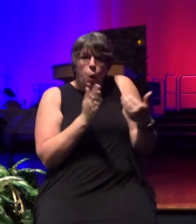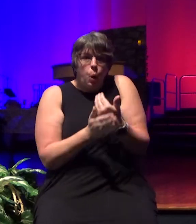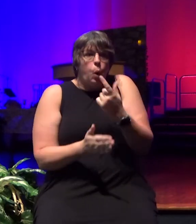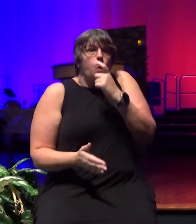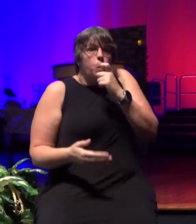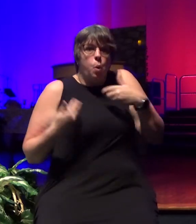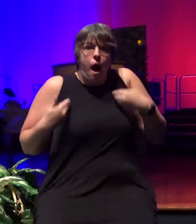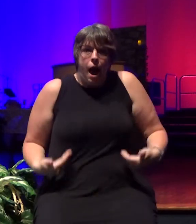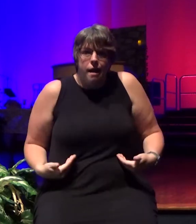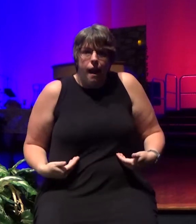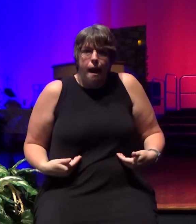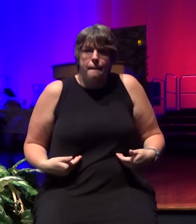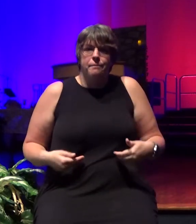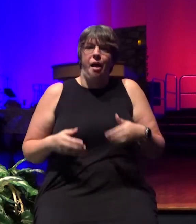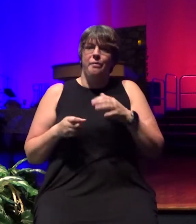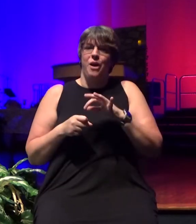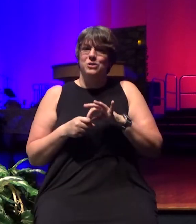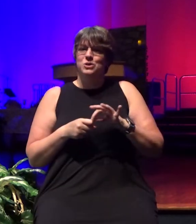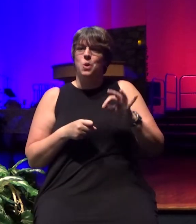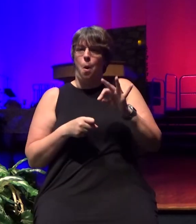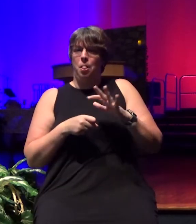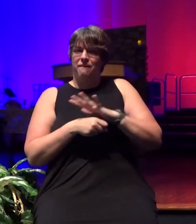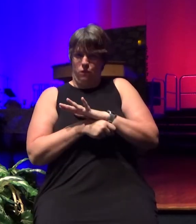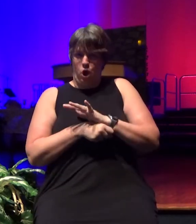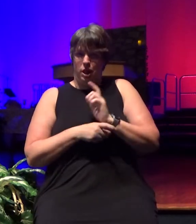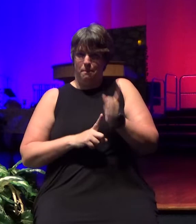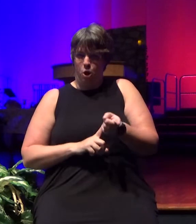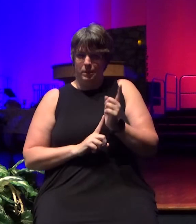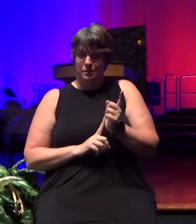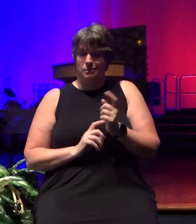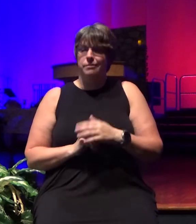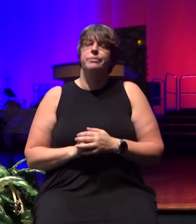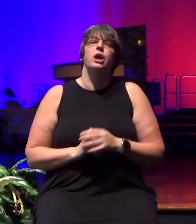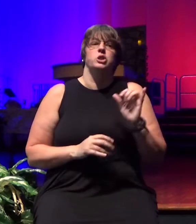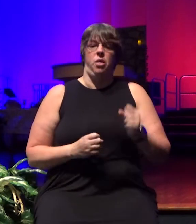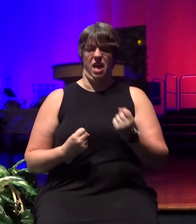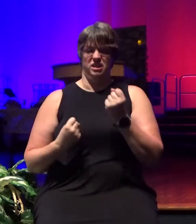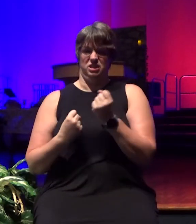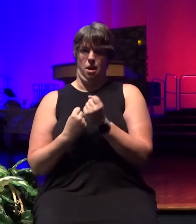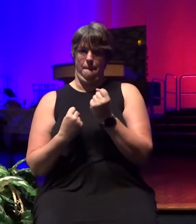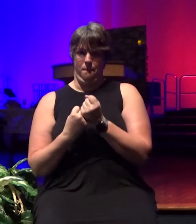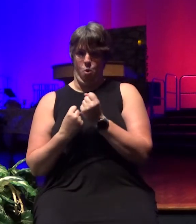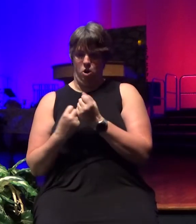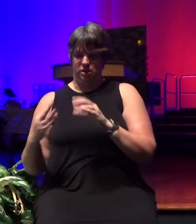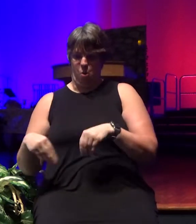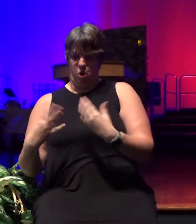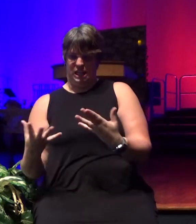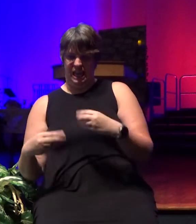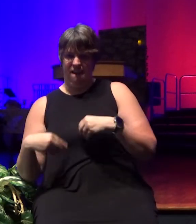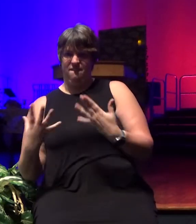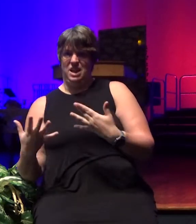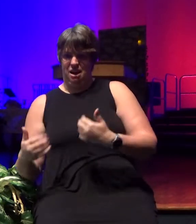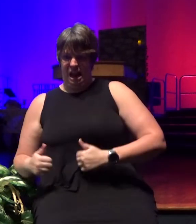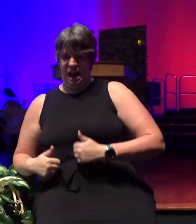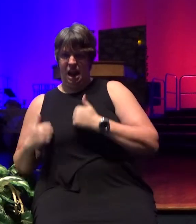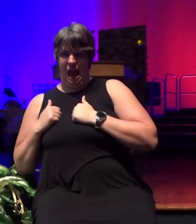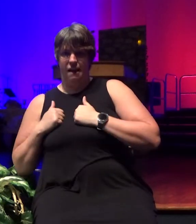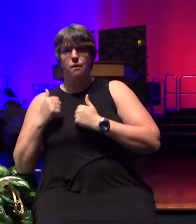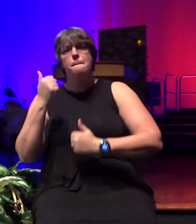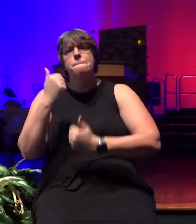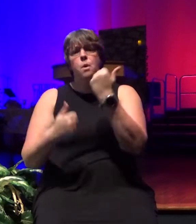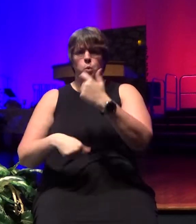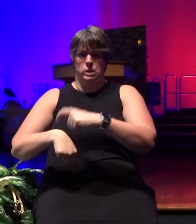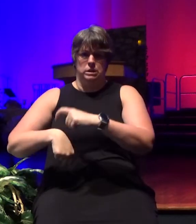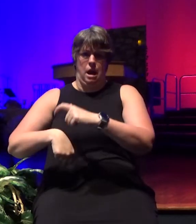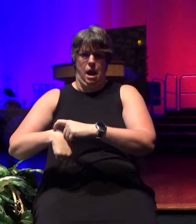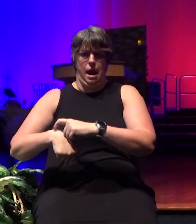this support that is given us in so many sectors of our life, in most cases, is meant for a